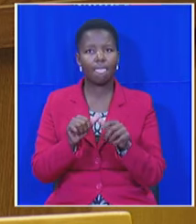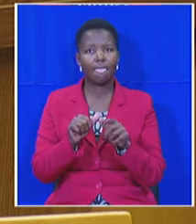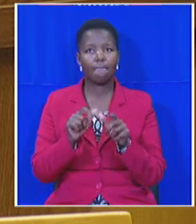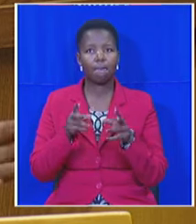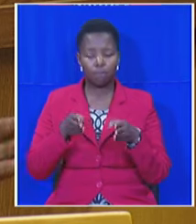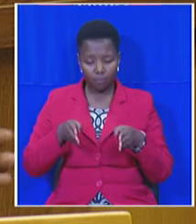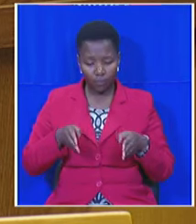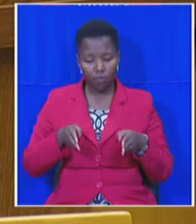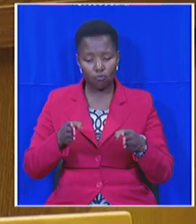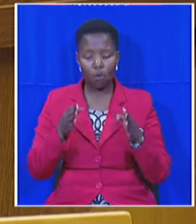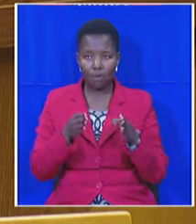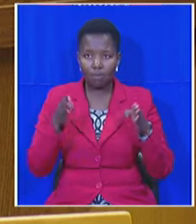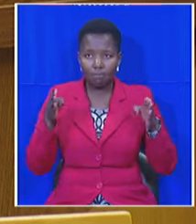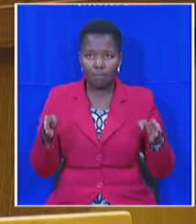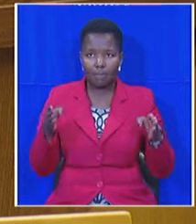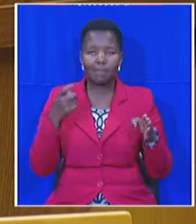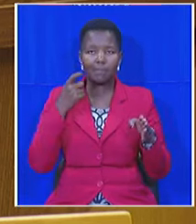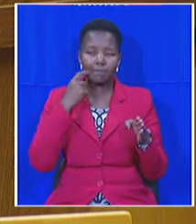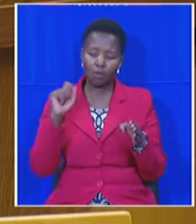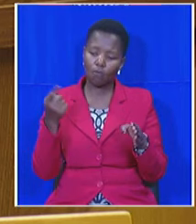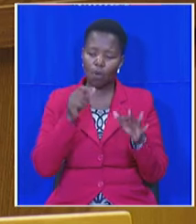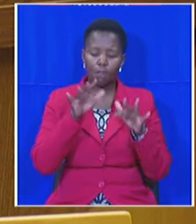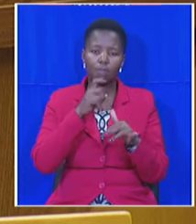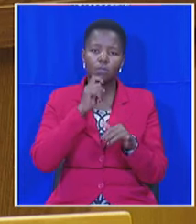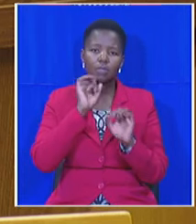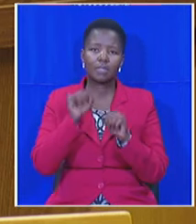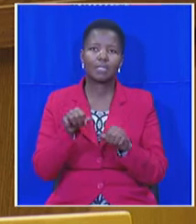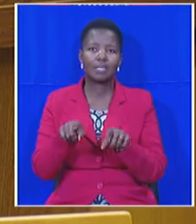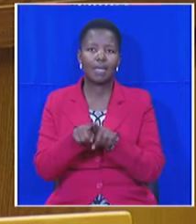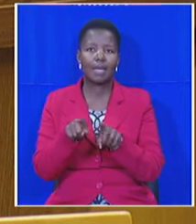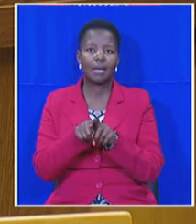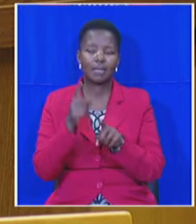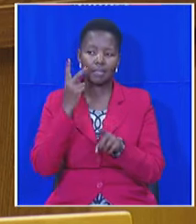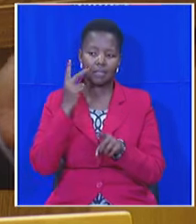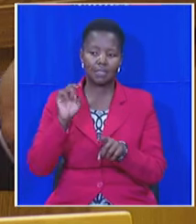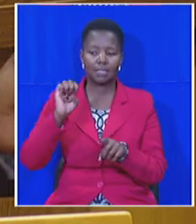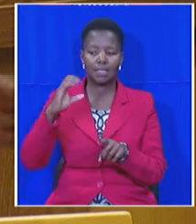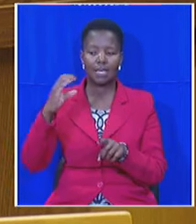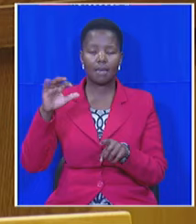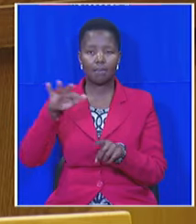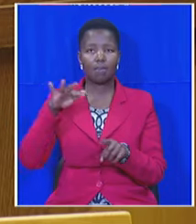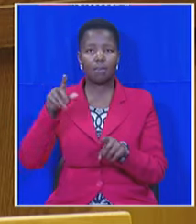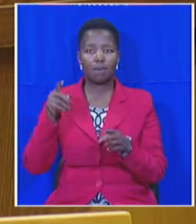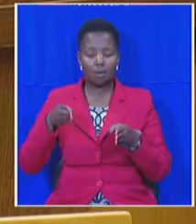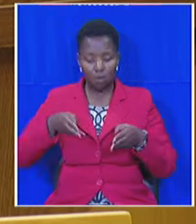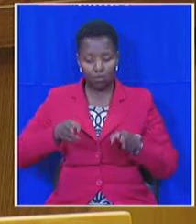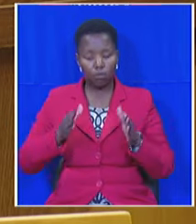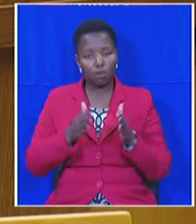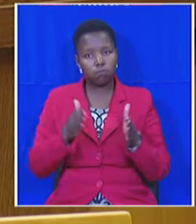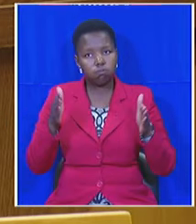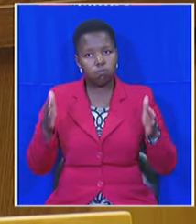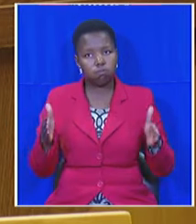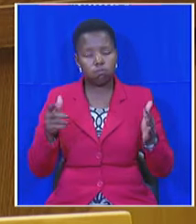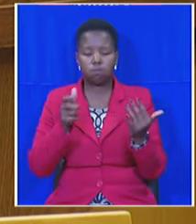roads that can be able to be accessible to everybody. For example, if you can go to the Eastern Cape, the road is now bigger, can be able